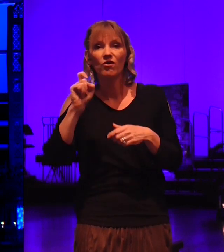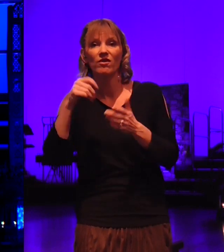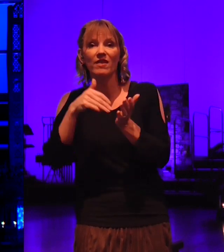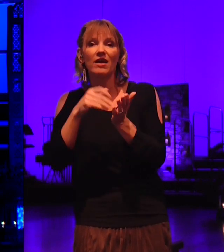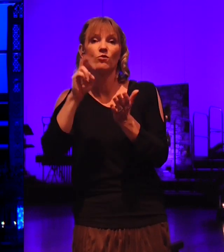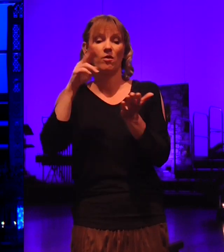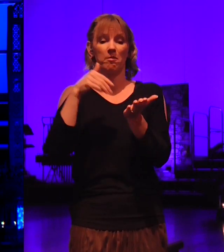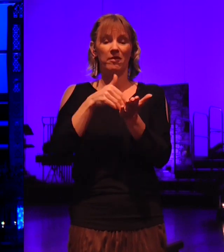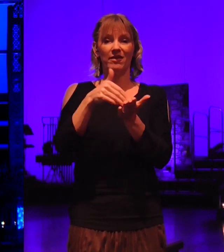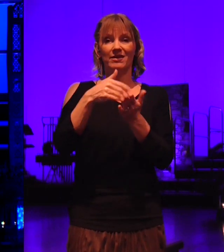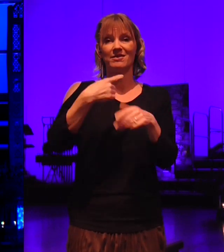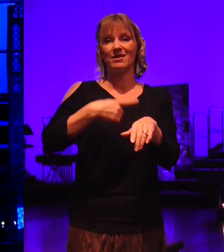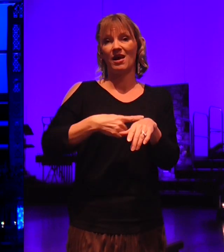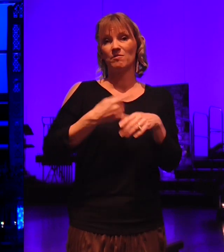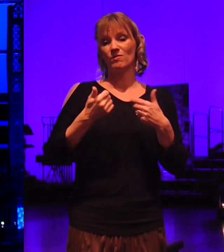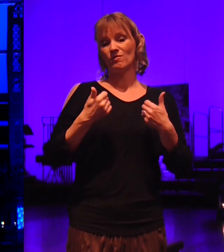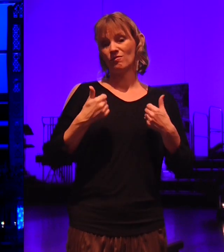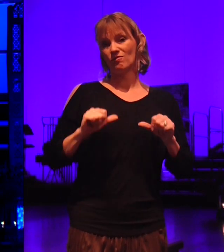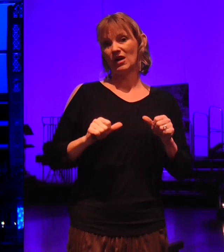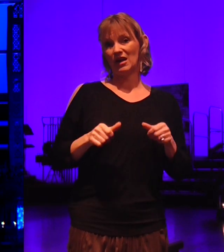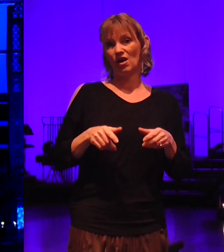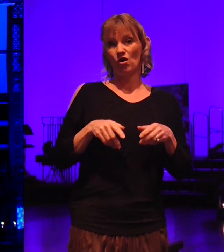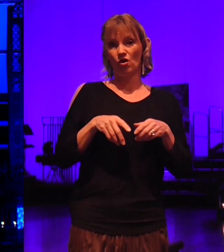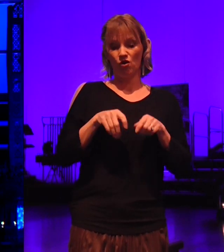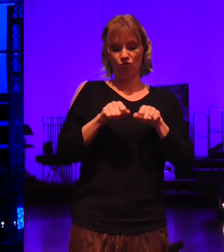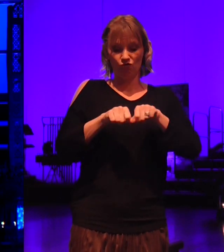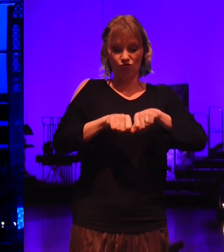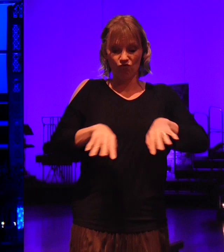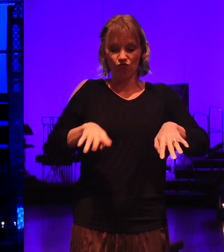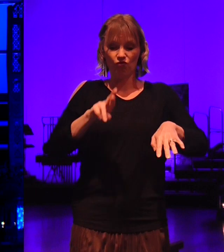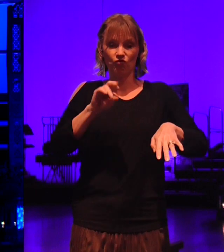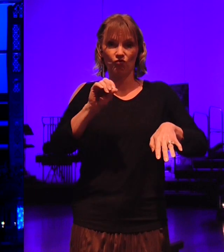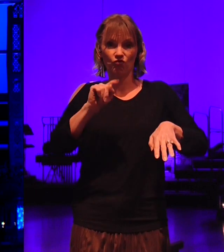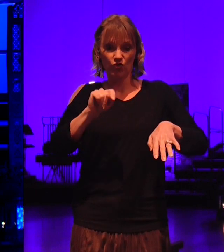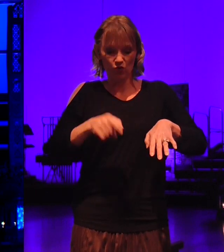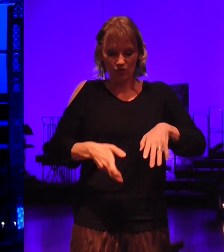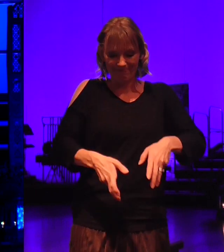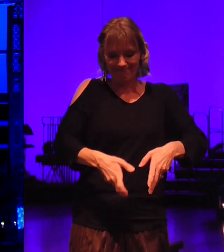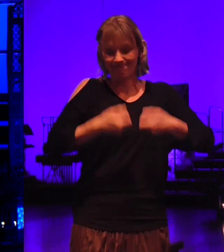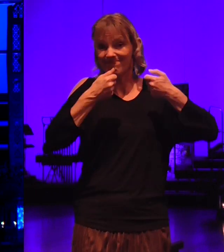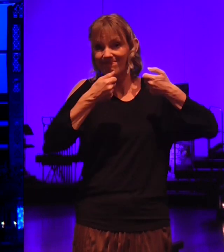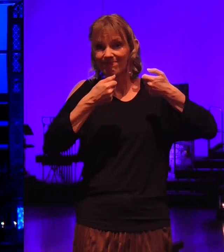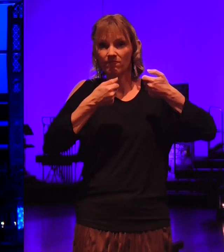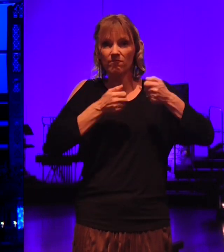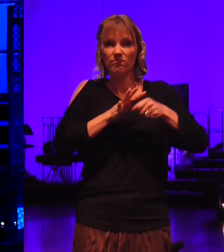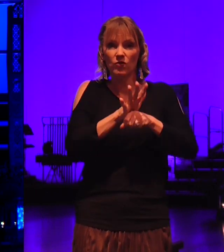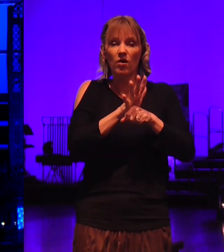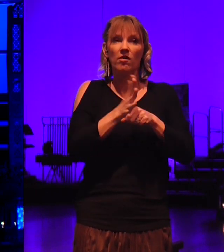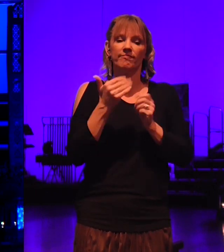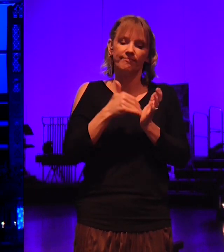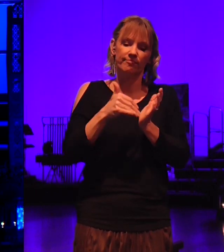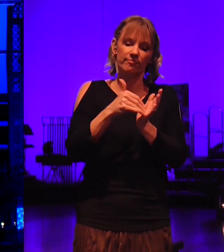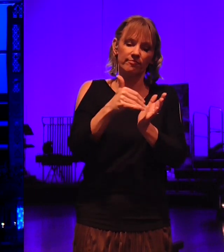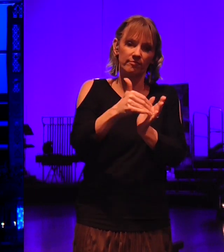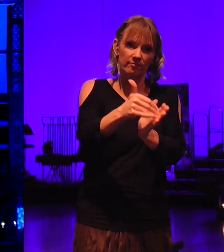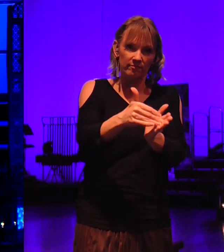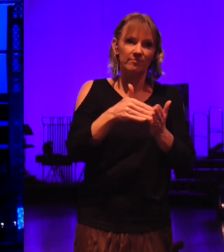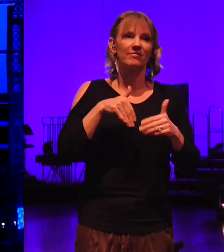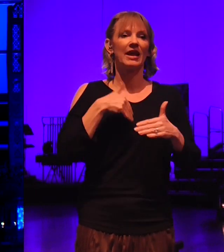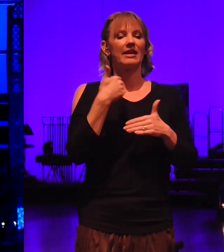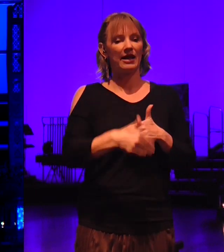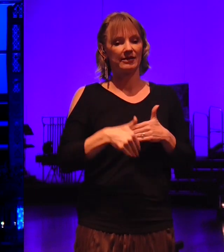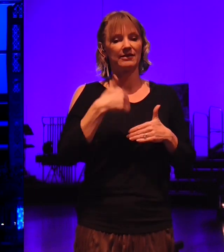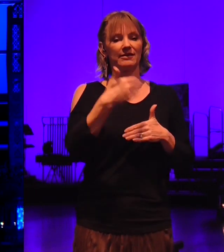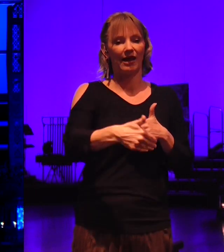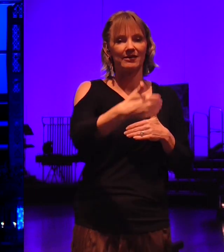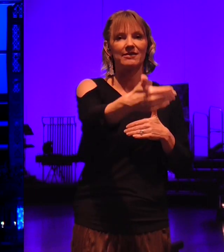2 or 3, 10 or 20, 100,000 or 1,000,000 times to get the root completely. Just keep going along like that, encountering the next weed that appears in